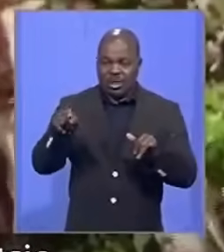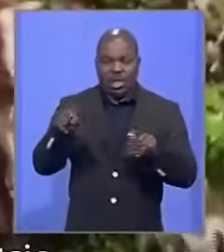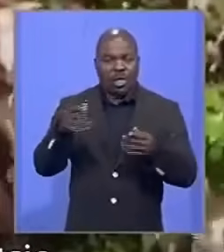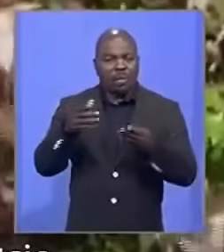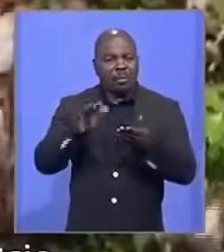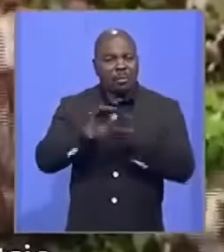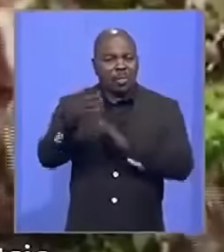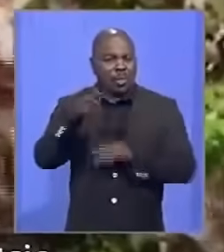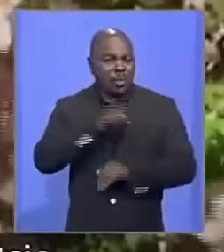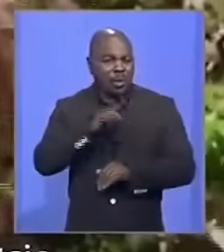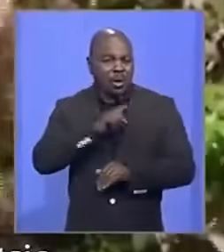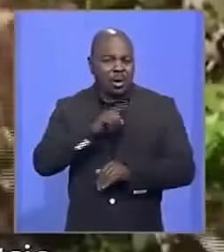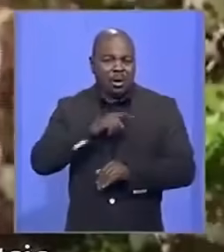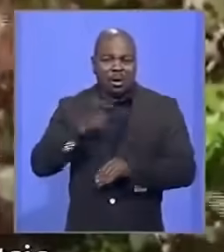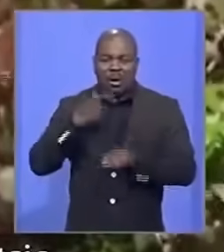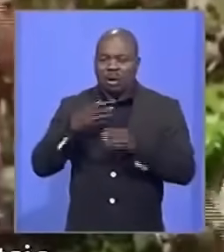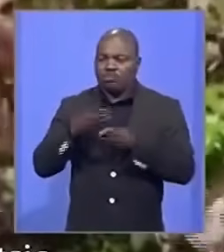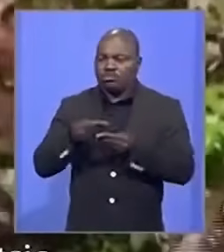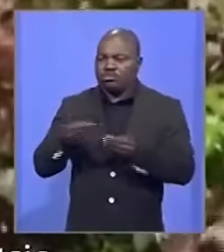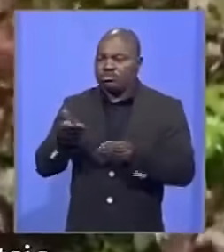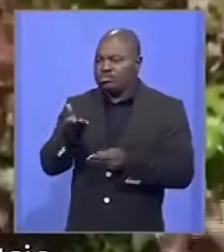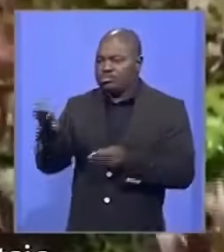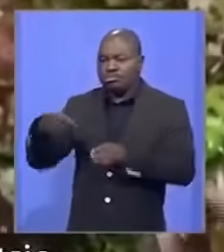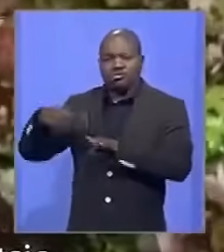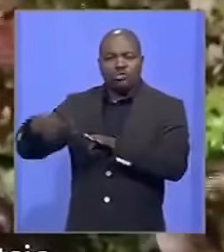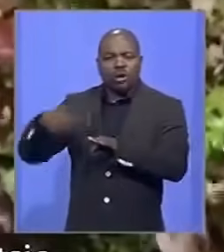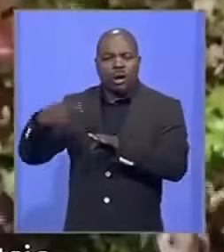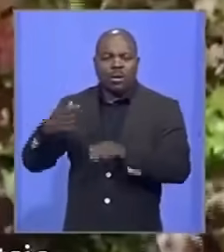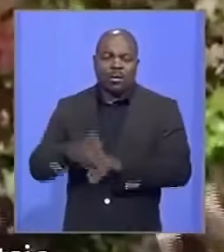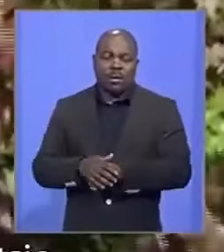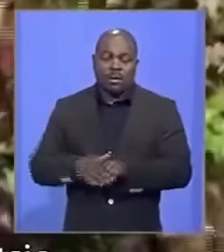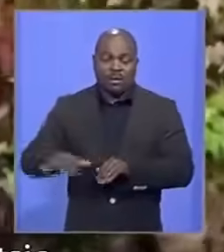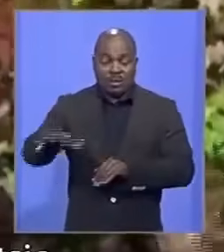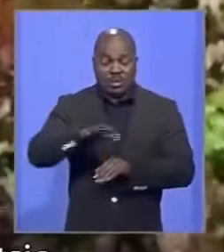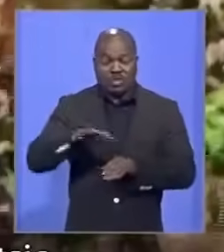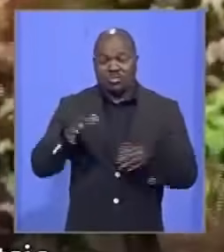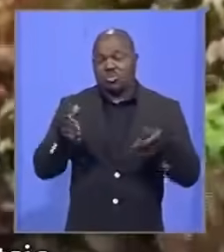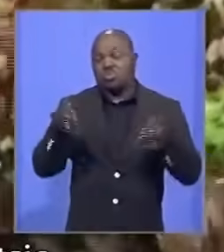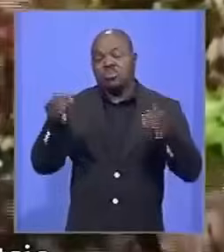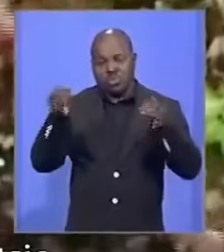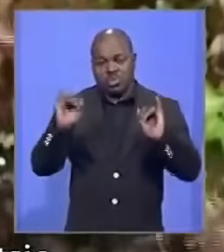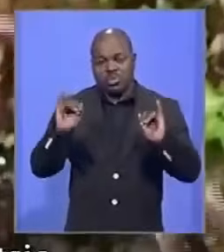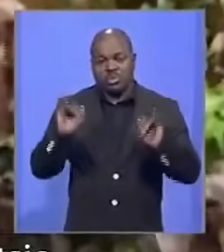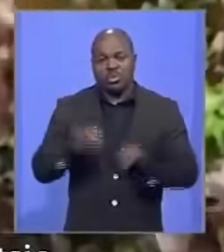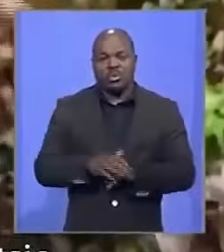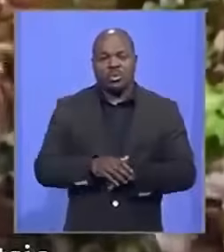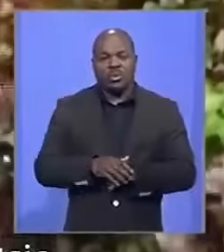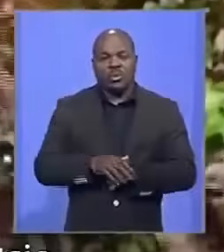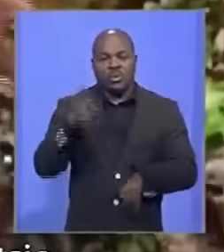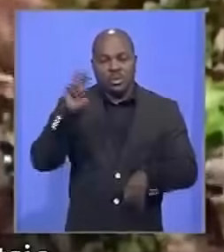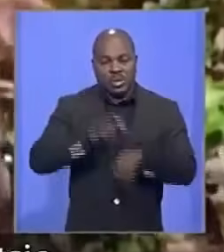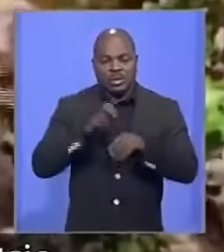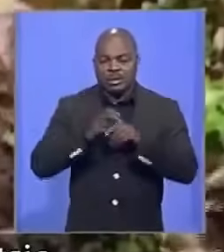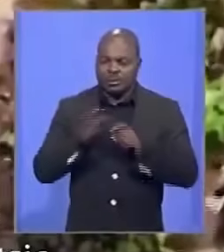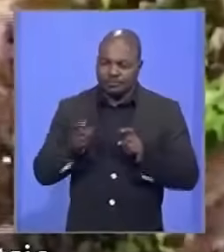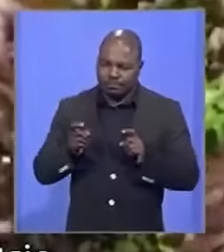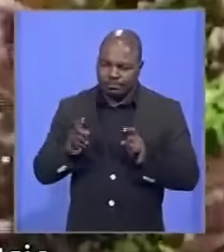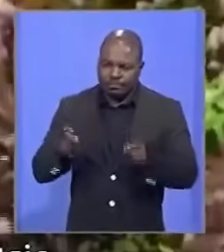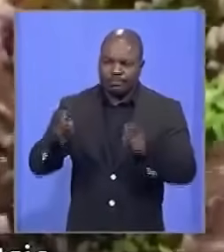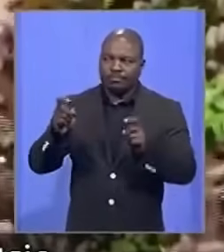the remaining debris. The situation is very serious and requires the urgent attention of the